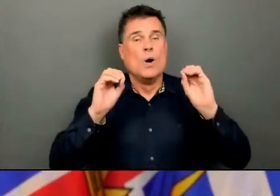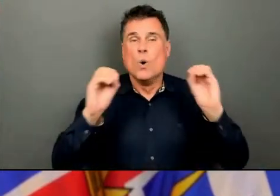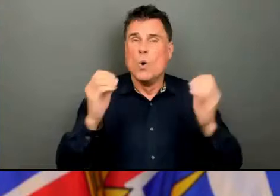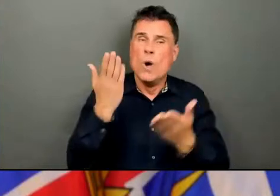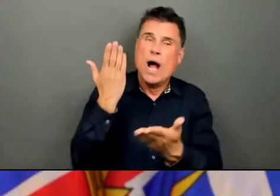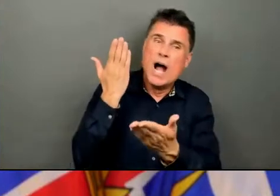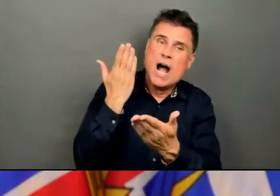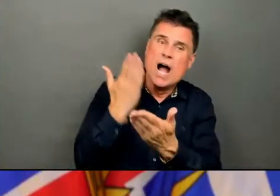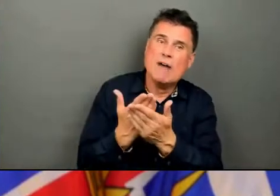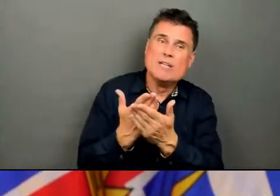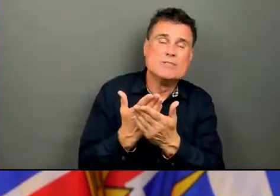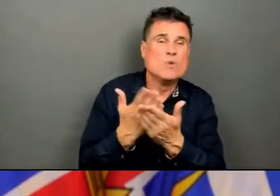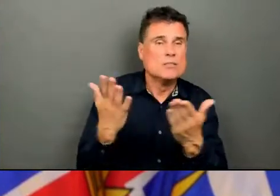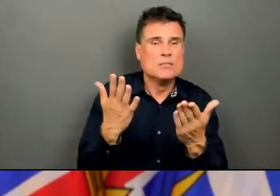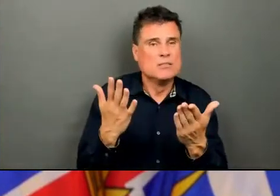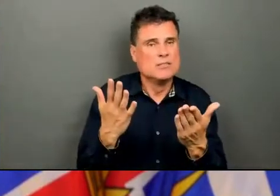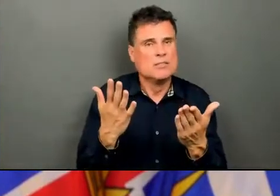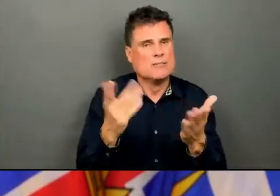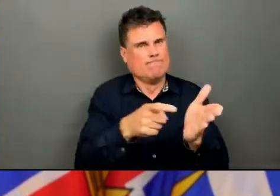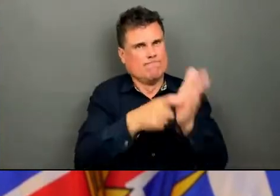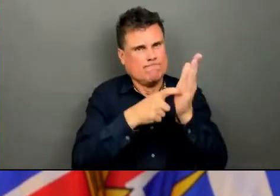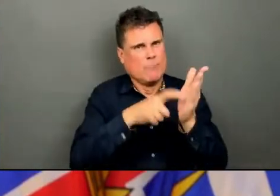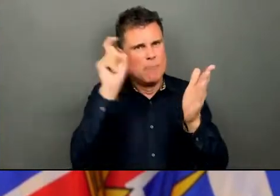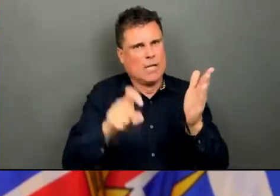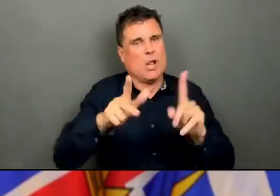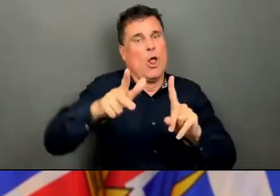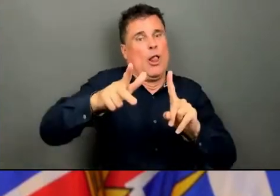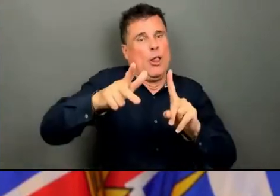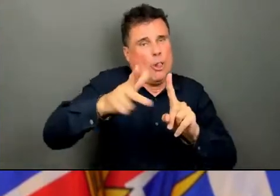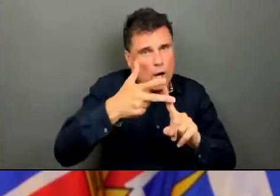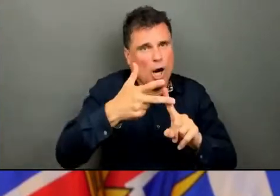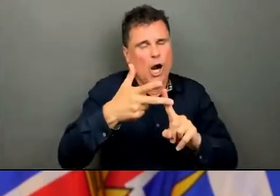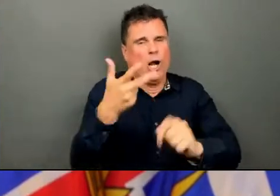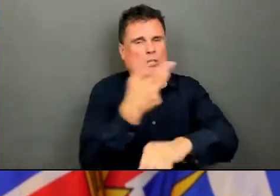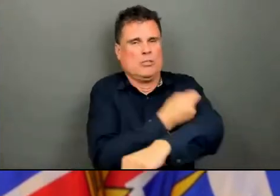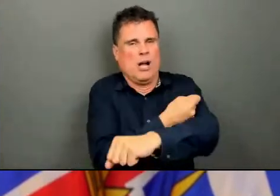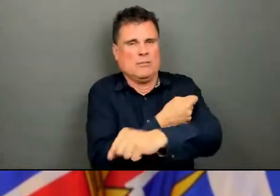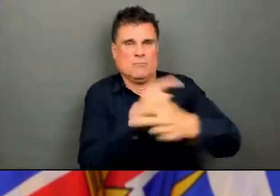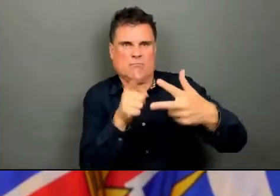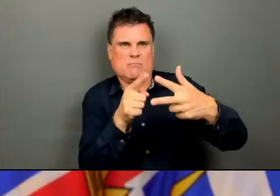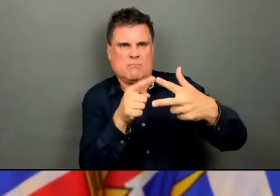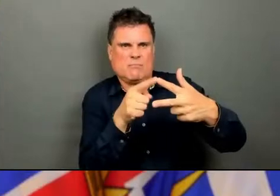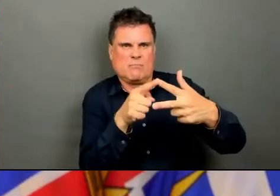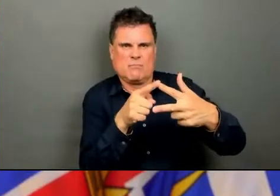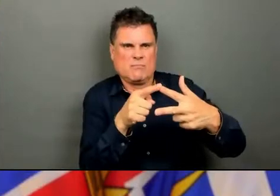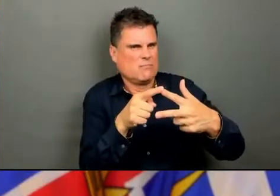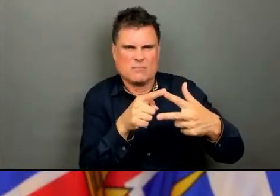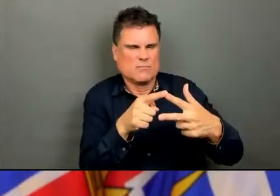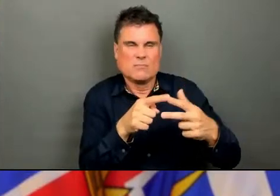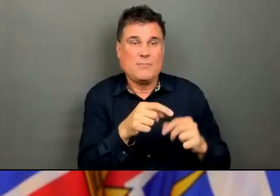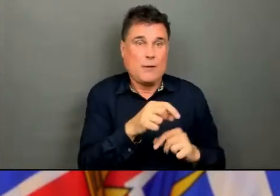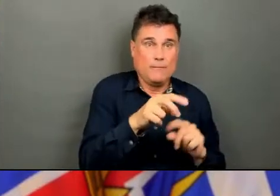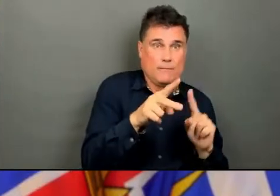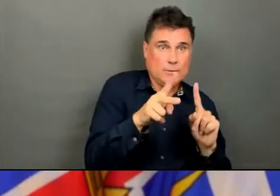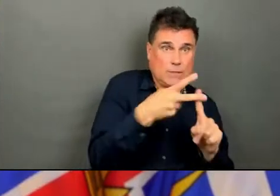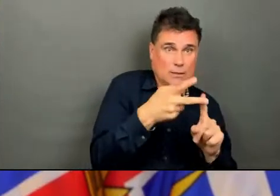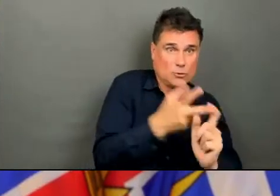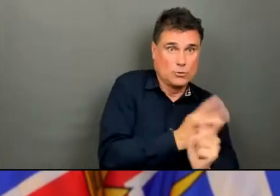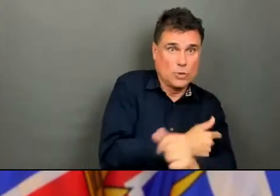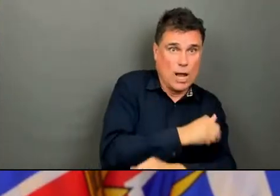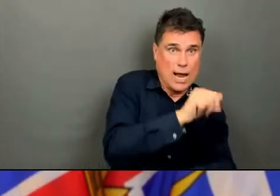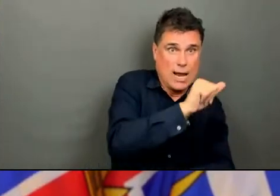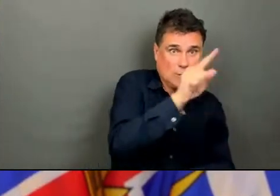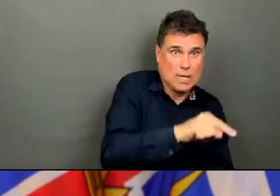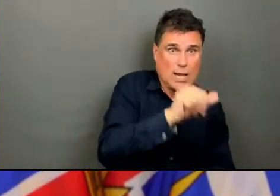additional benefit to get an mRNA vaccine within a short period of time after receiving the AstraZeneca vaccine. We know